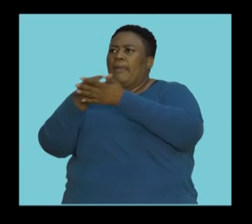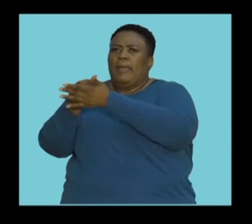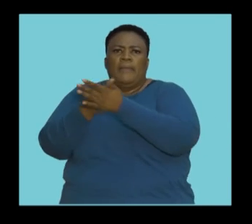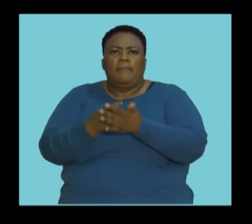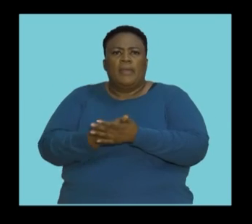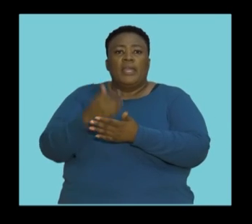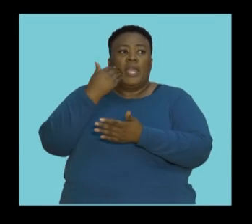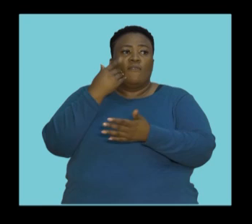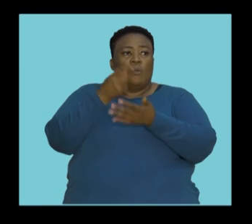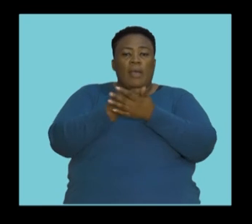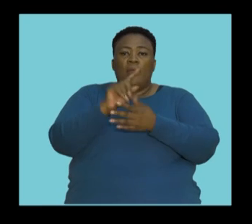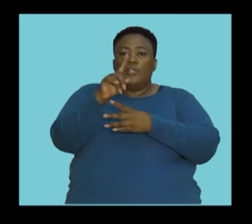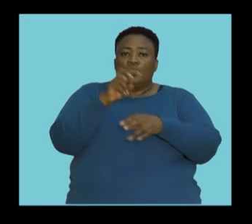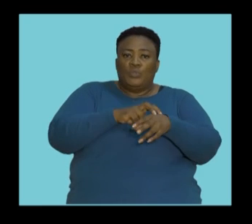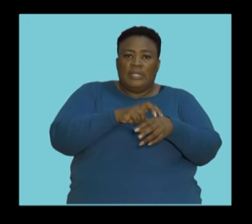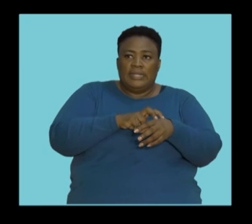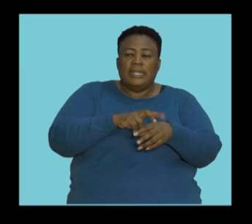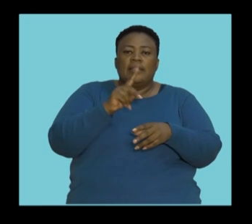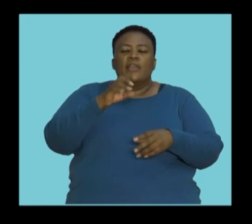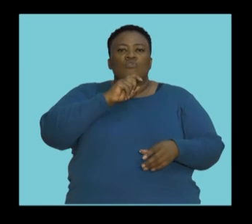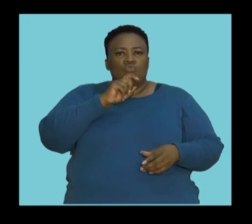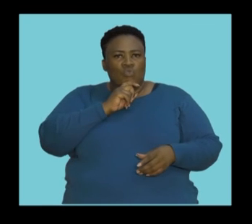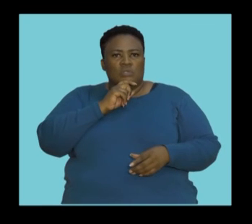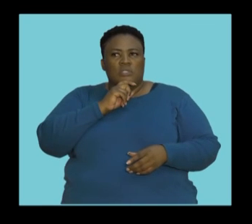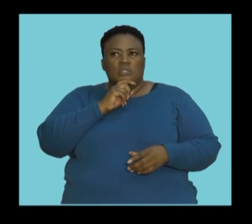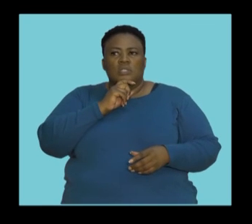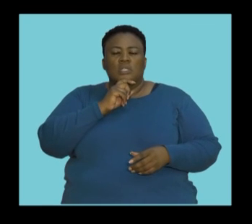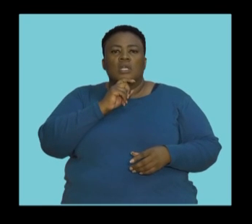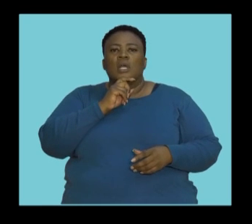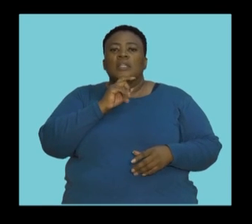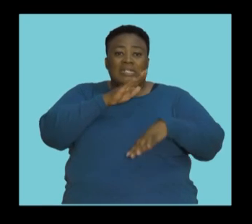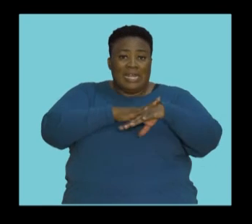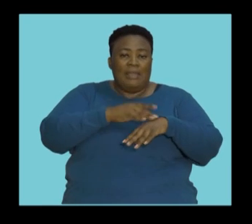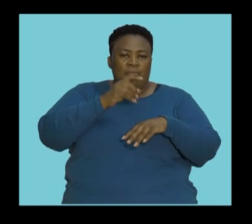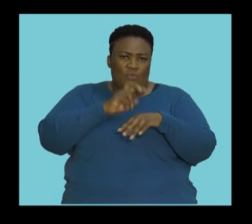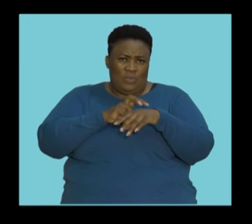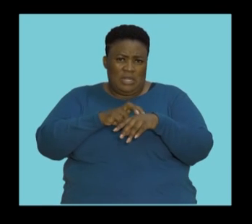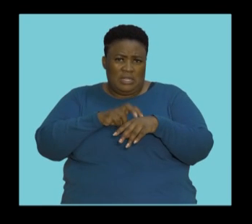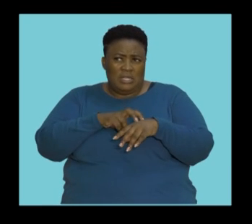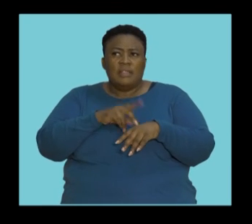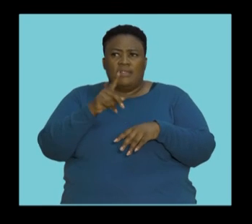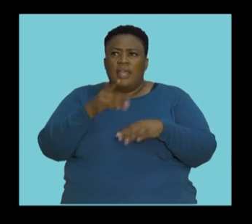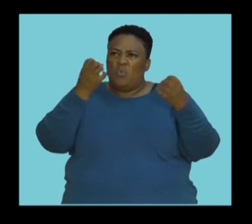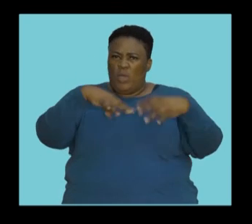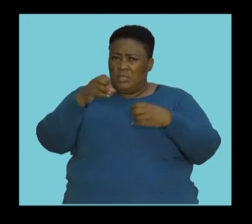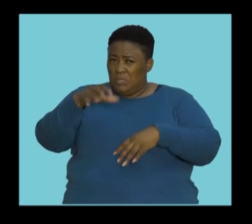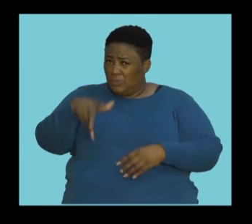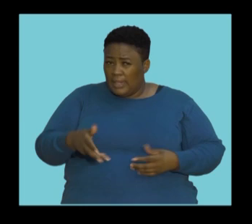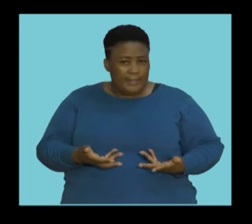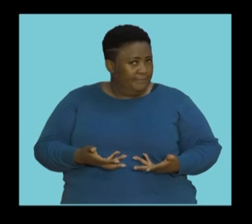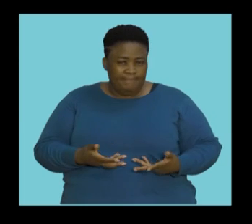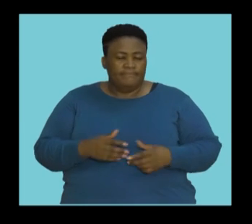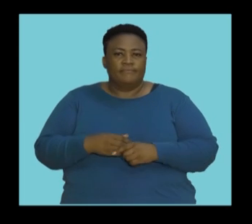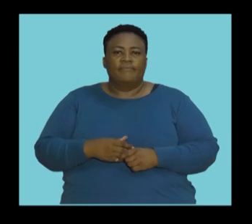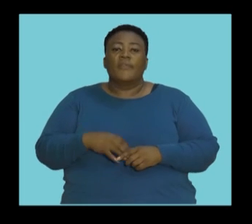and spontaneous buying. So if you buy what you need and you consume them as you need, it would reduce the possible potential